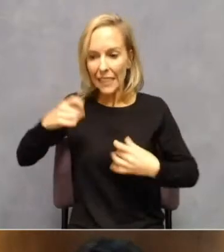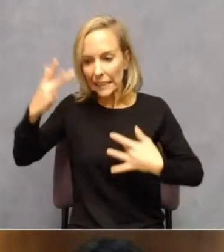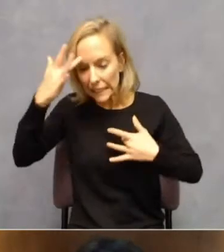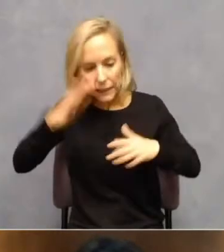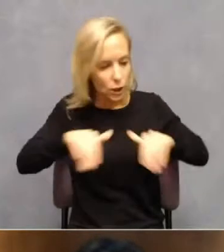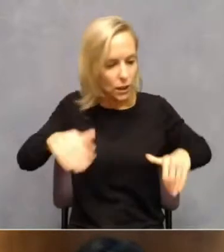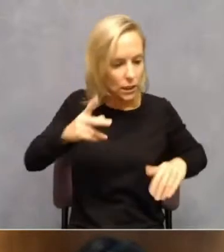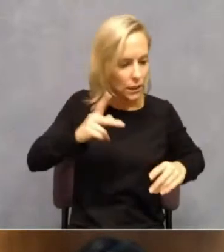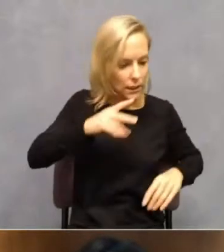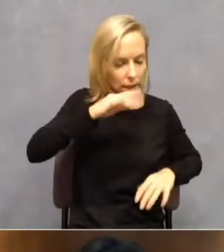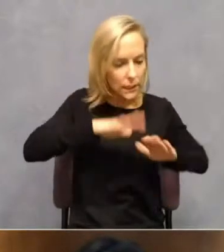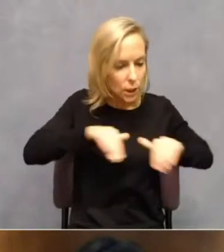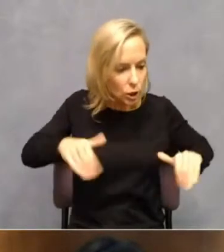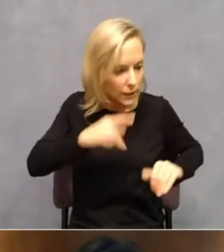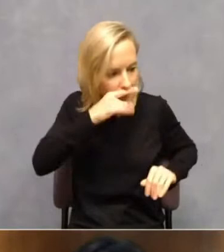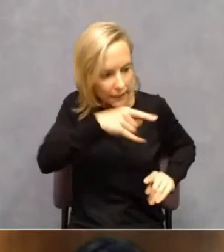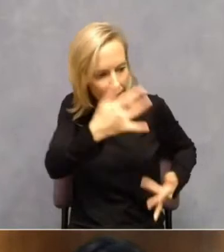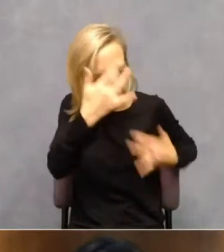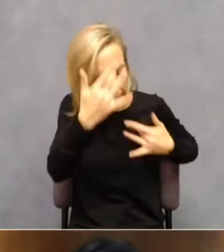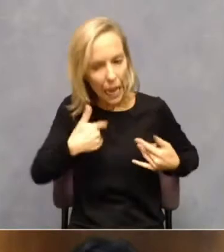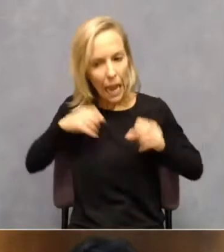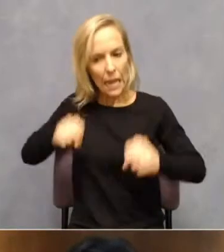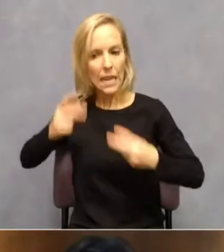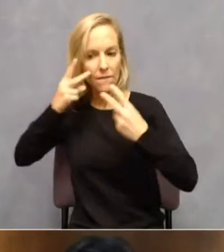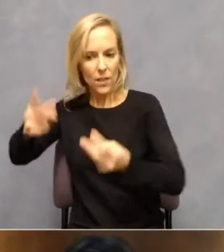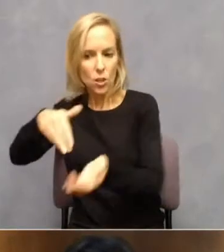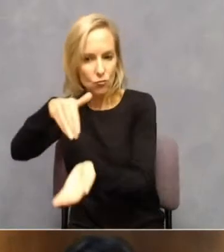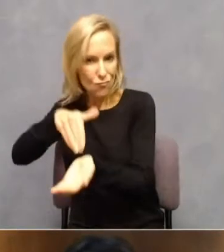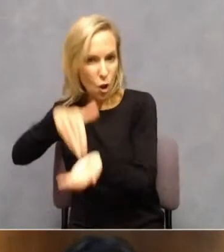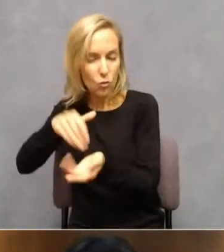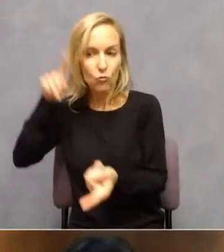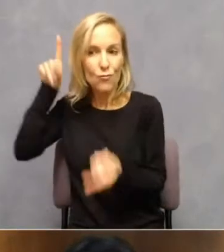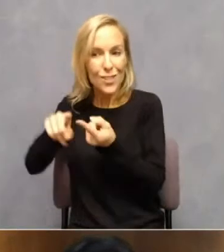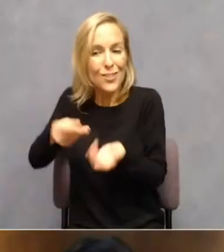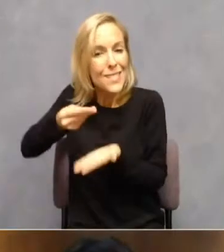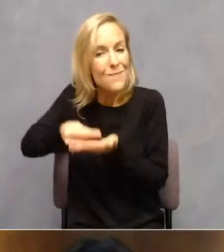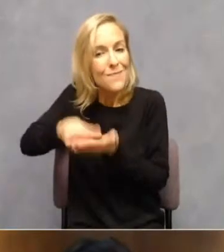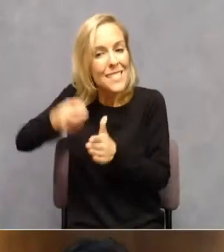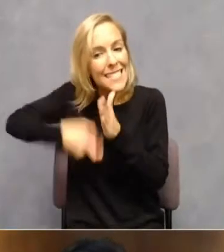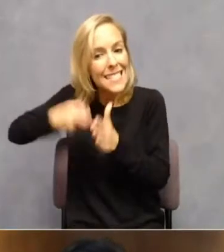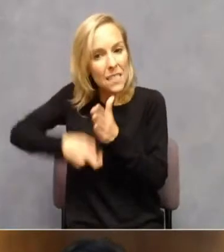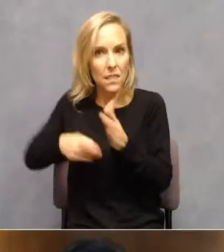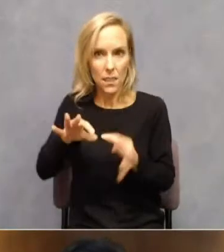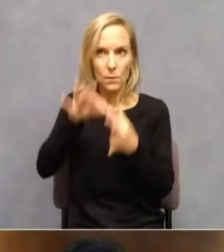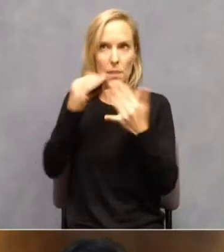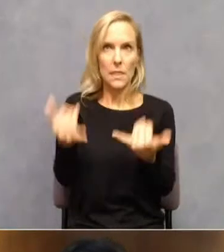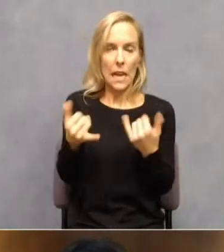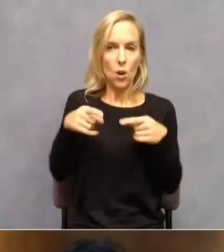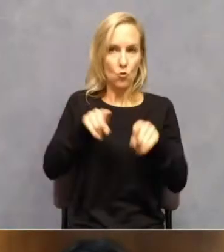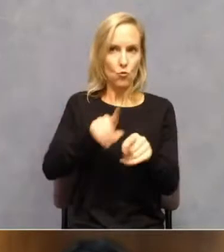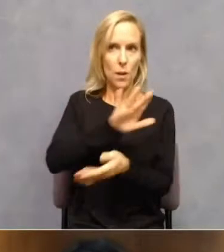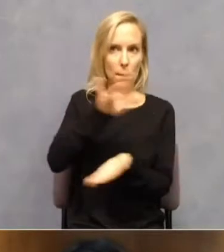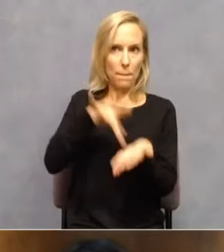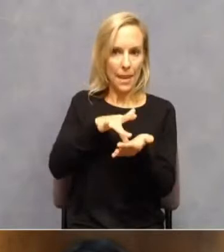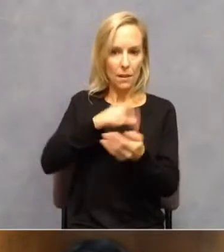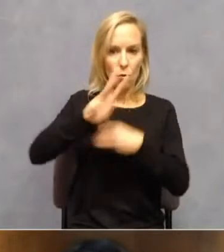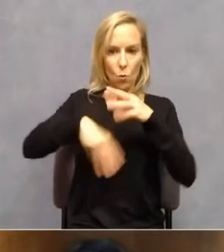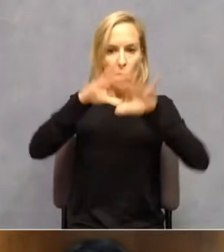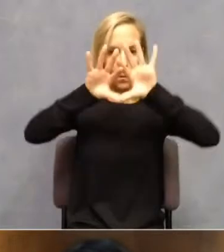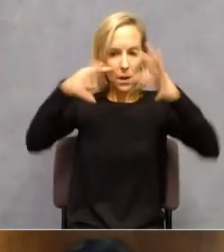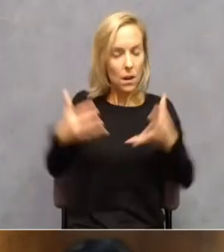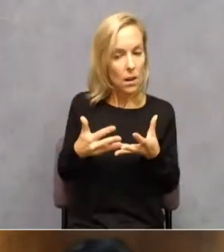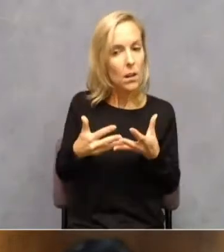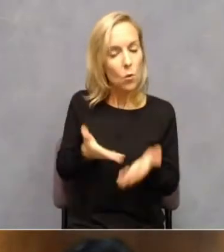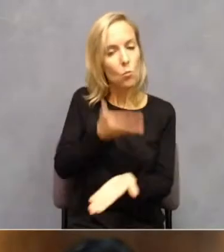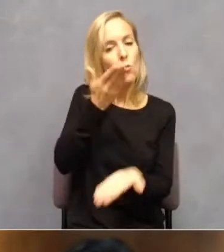their expenses, and we can all use help with that, certainly right now in the middle of a pandemic. But it also proves that it lowers a